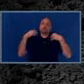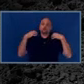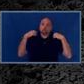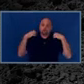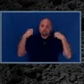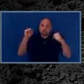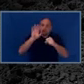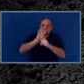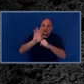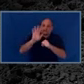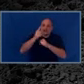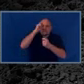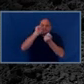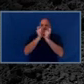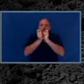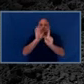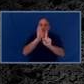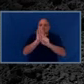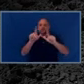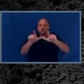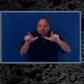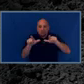actual location?